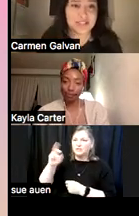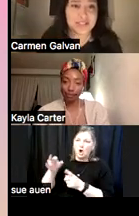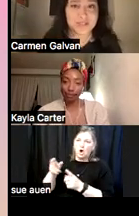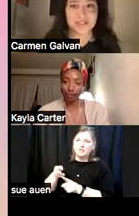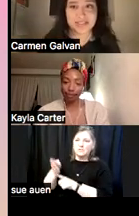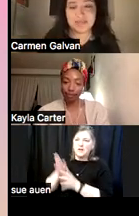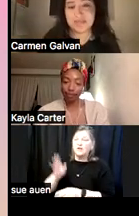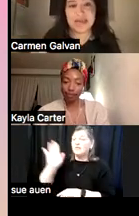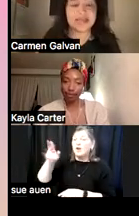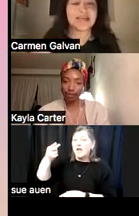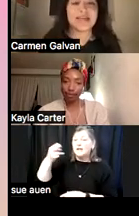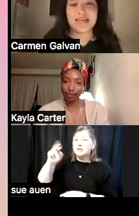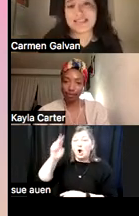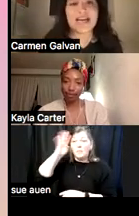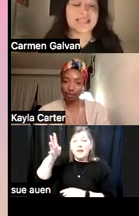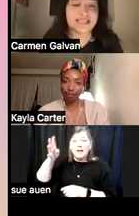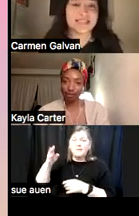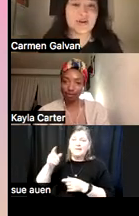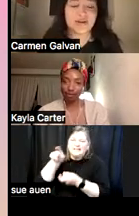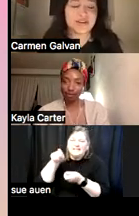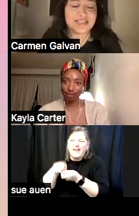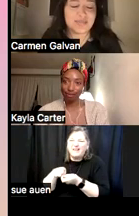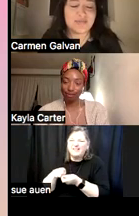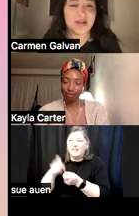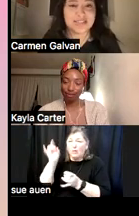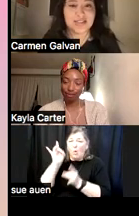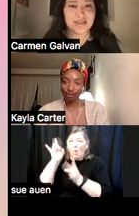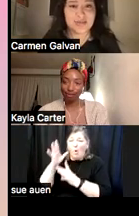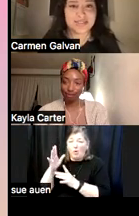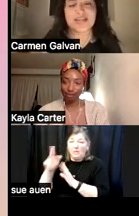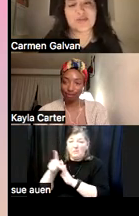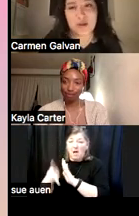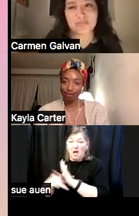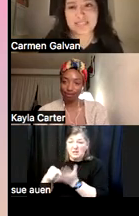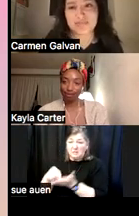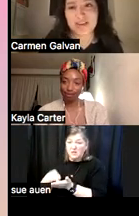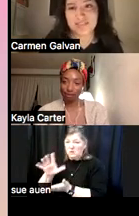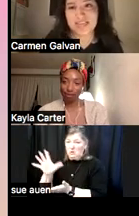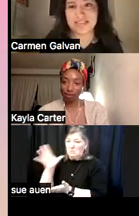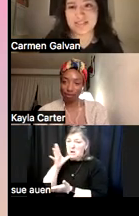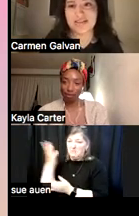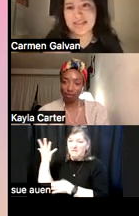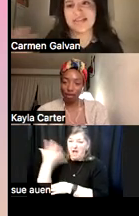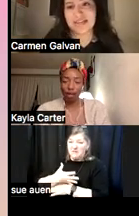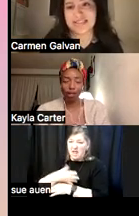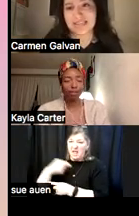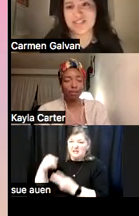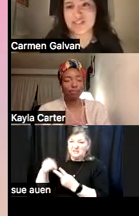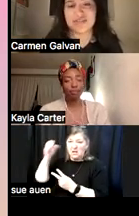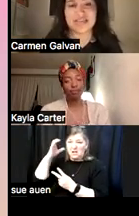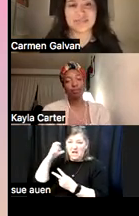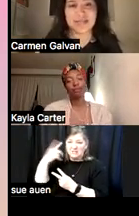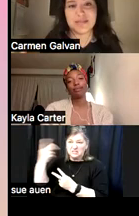because their HR specialist had made exactly the horrific type of policy you get where it's like your mom gets 5 days, your cousin